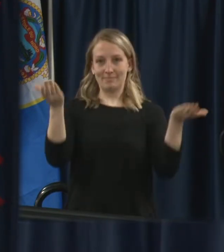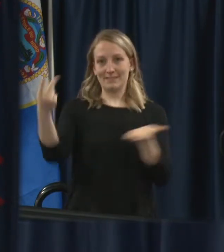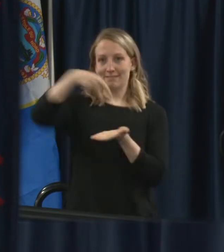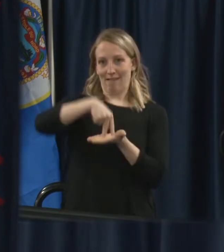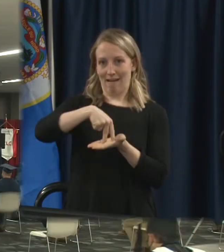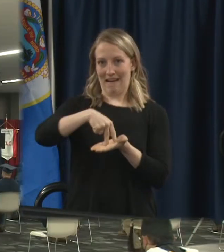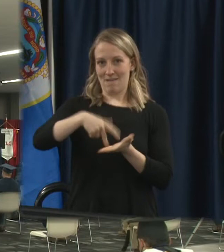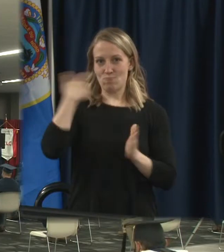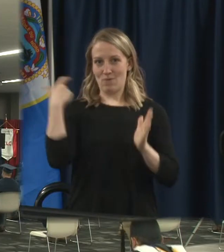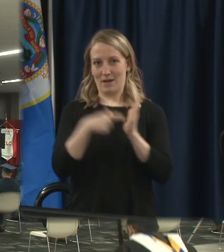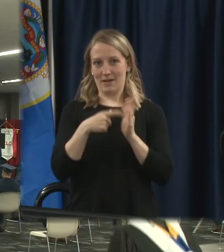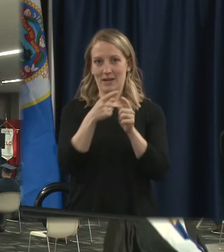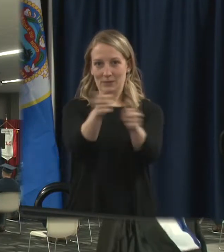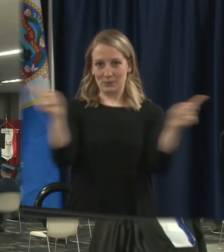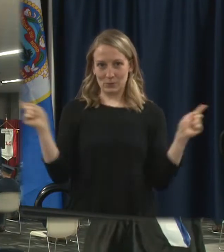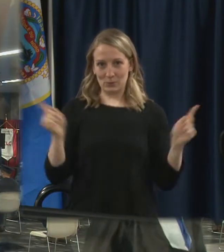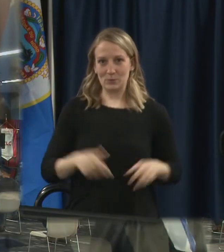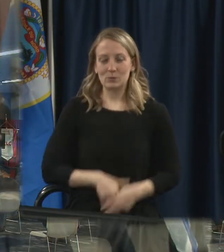be recognized?